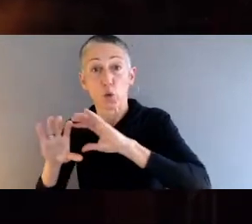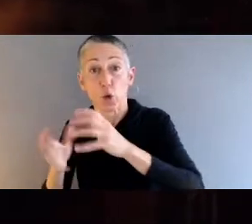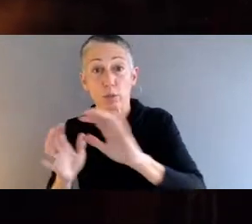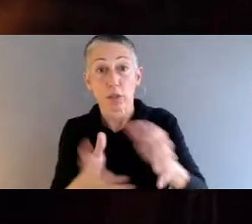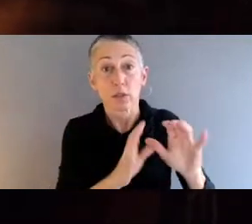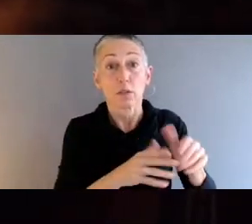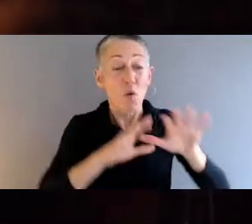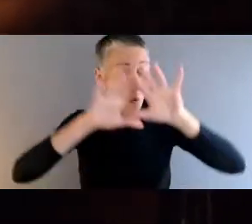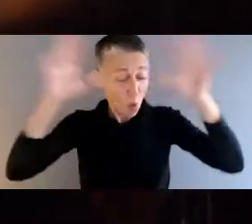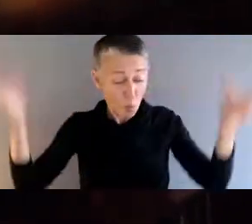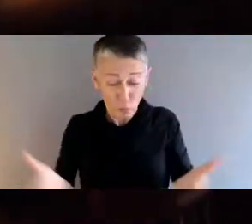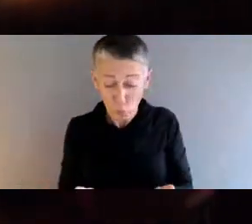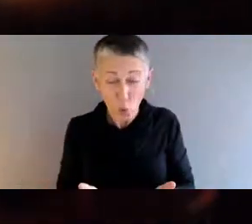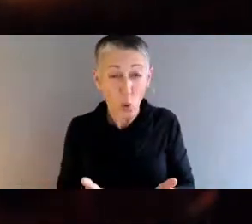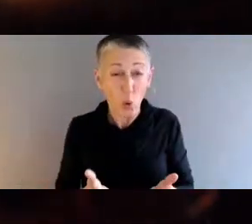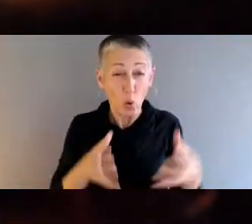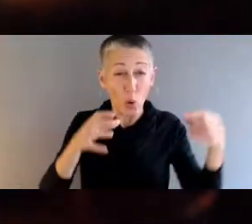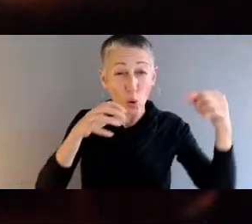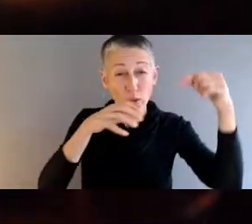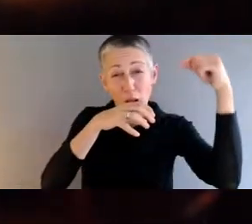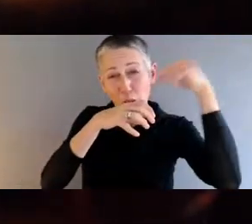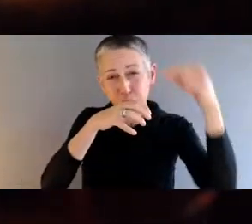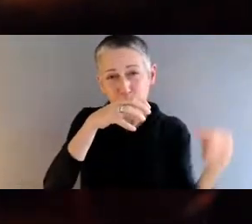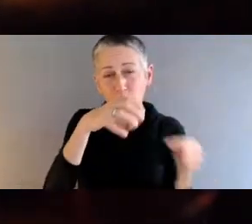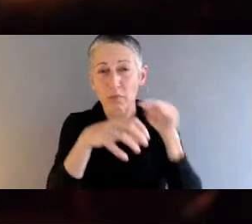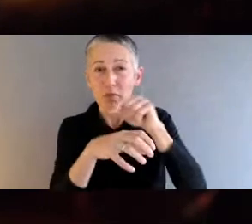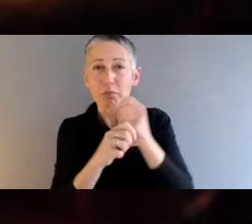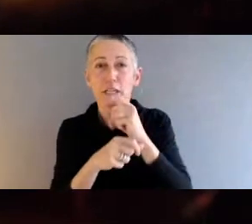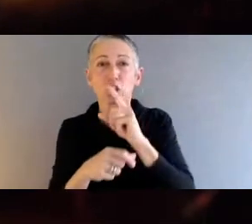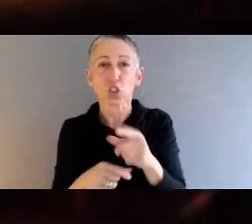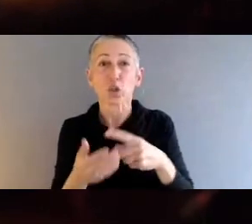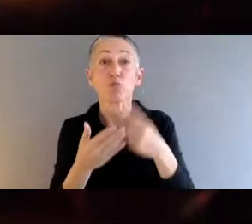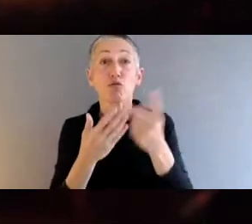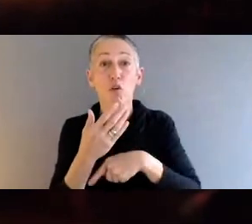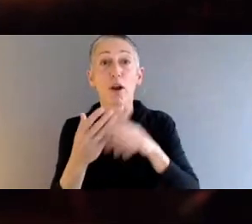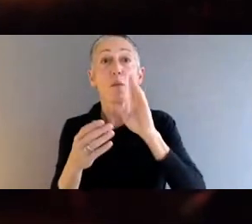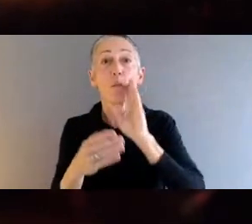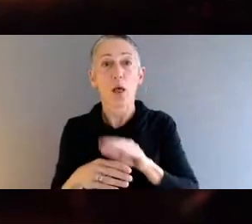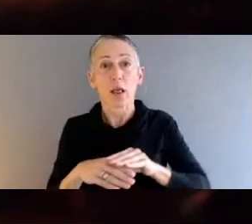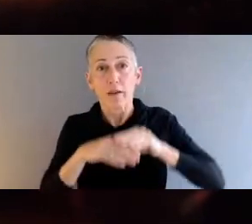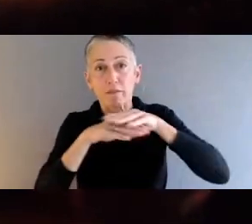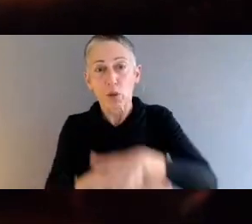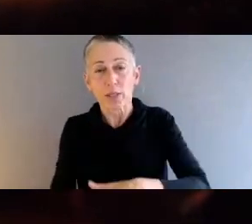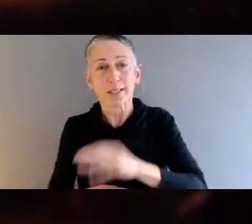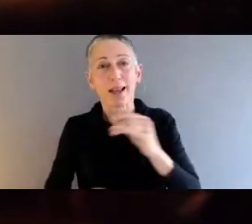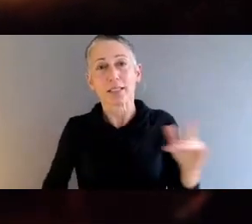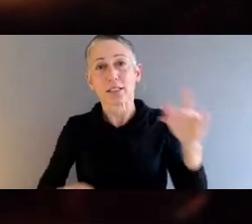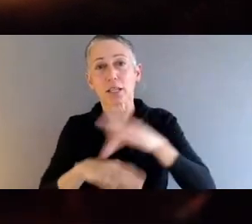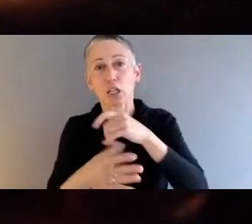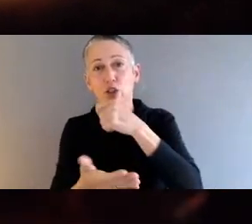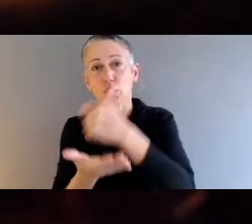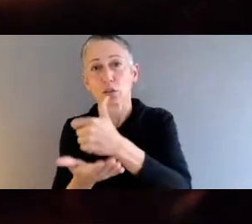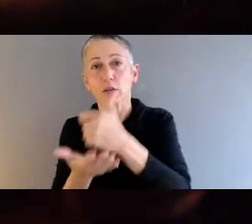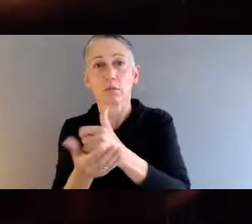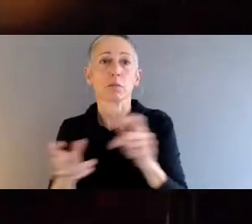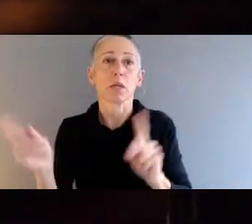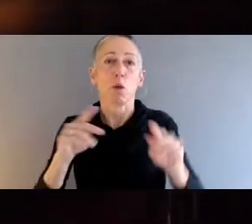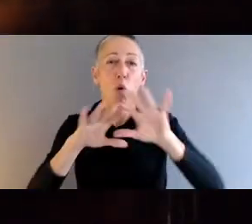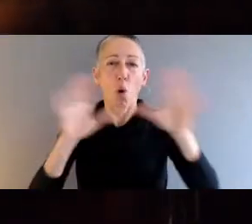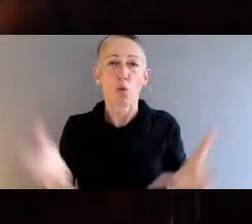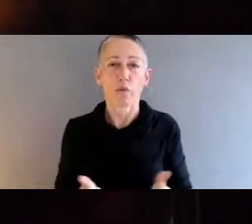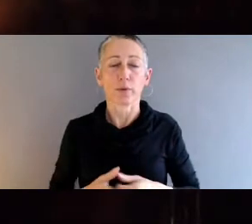to make sure the programming reaches the people that it intends to serve. And now, I love what's happening in the chat tonight. We were just backstage